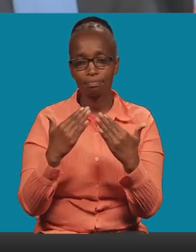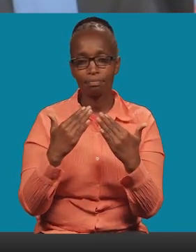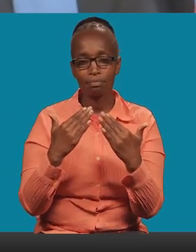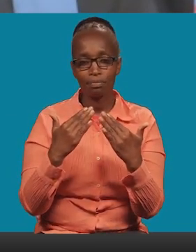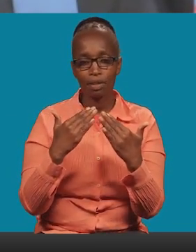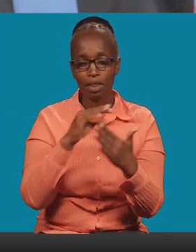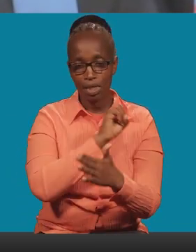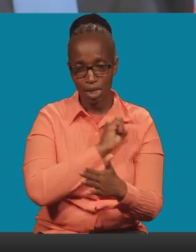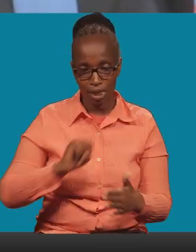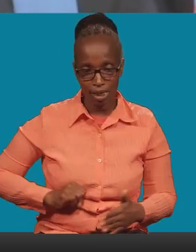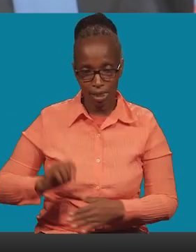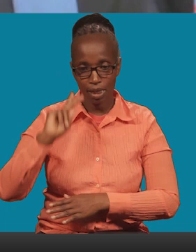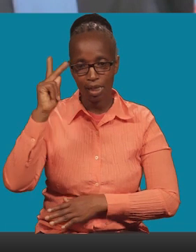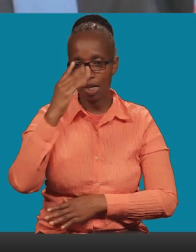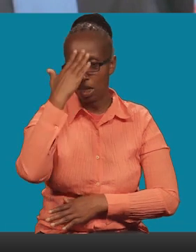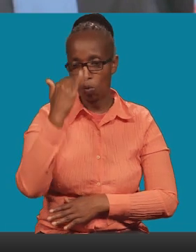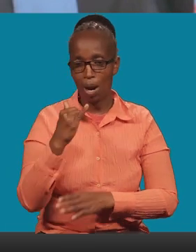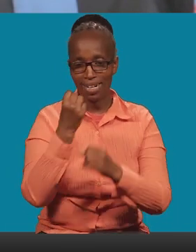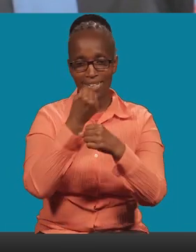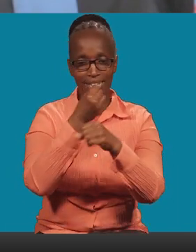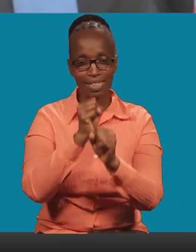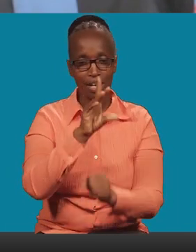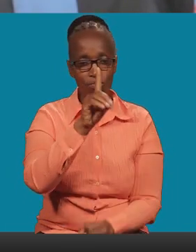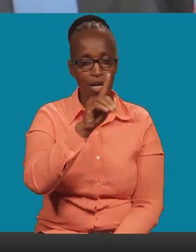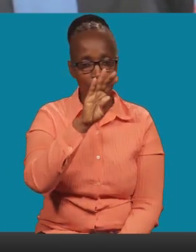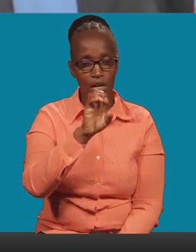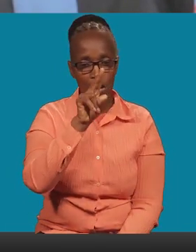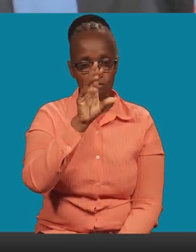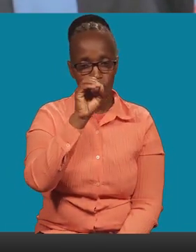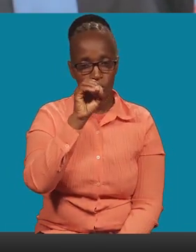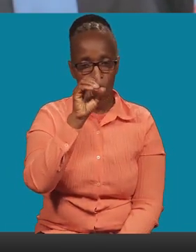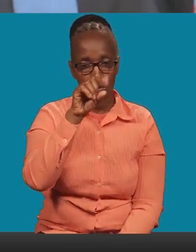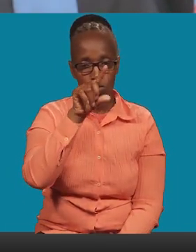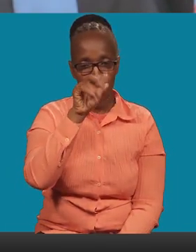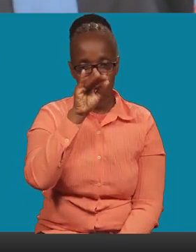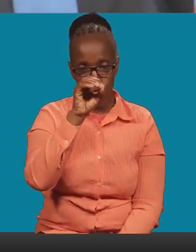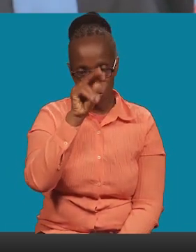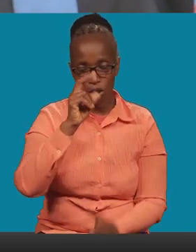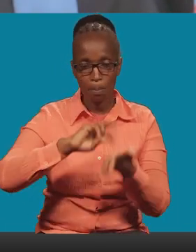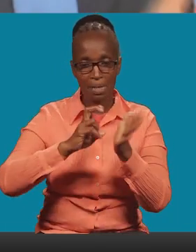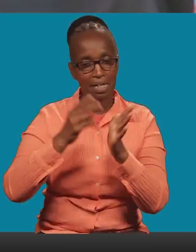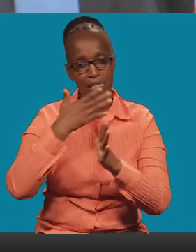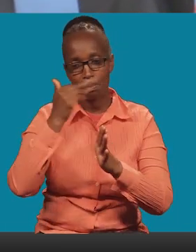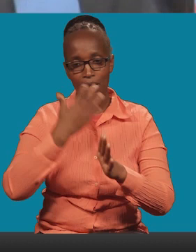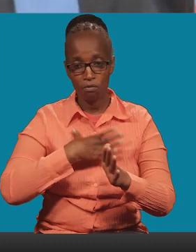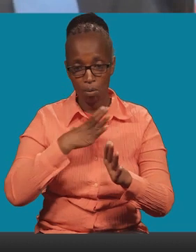because they saved Devolution in this country was